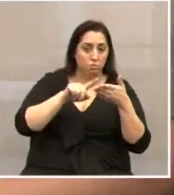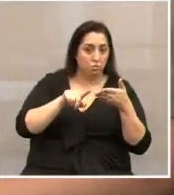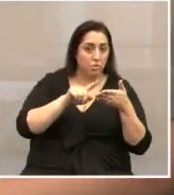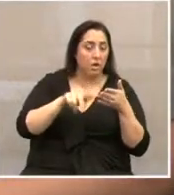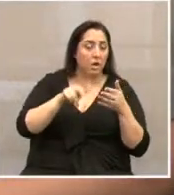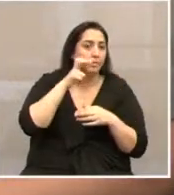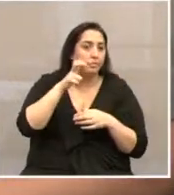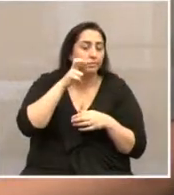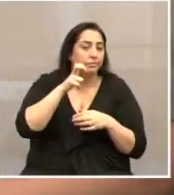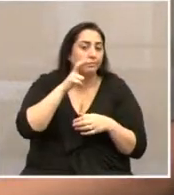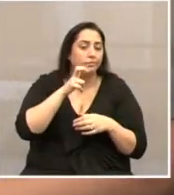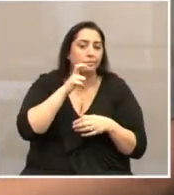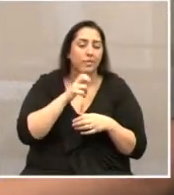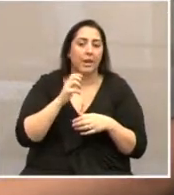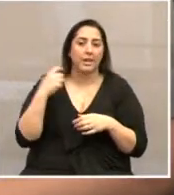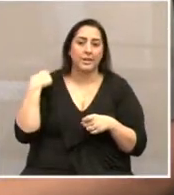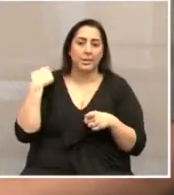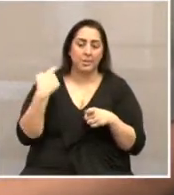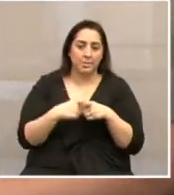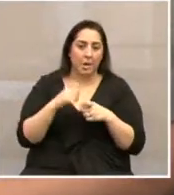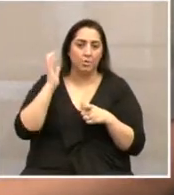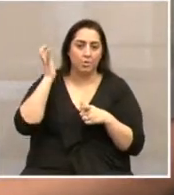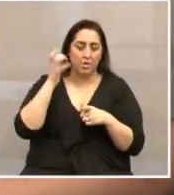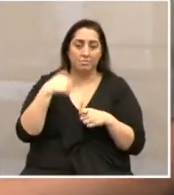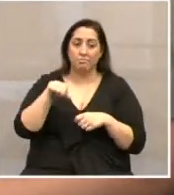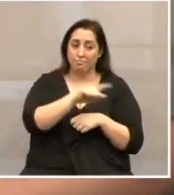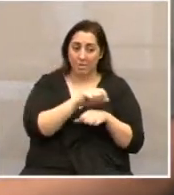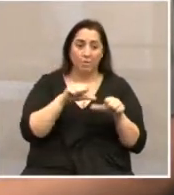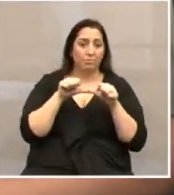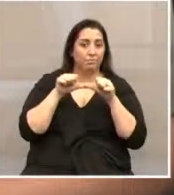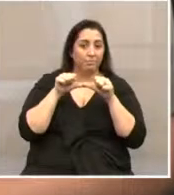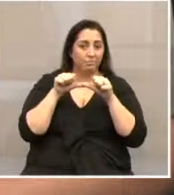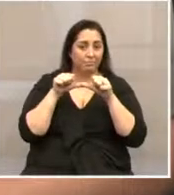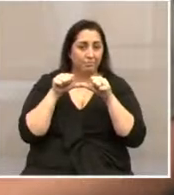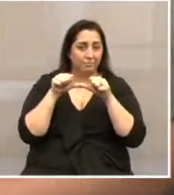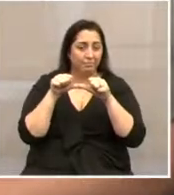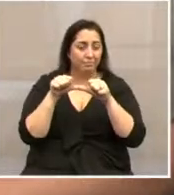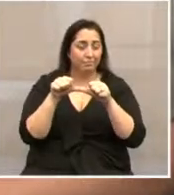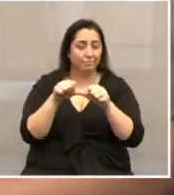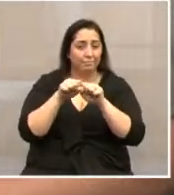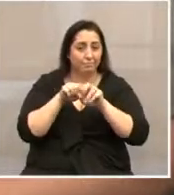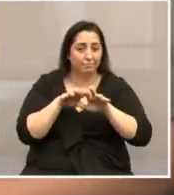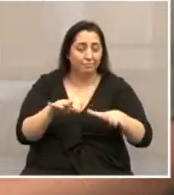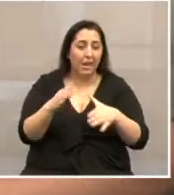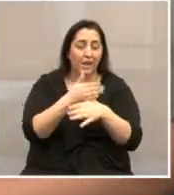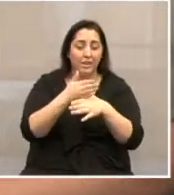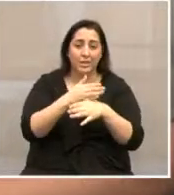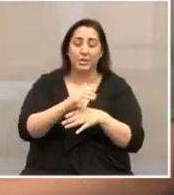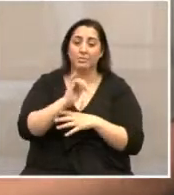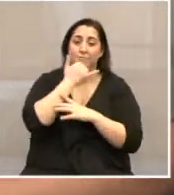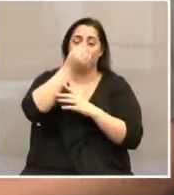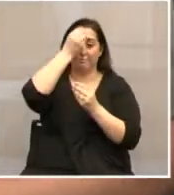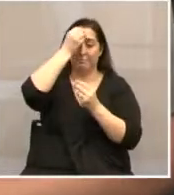radio, and we see that they're consistently continuing to spread disinformation about